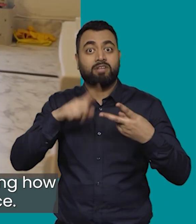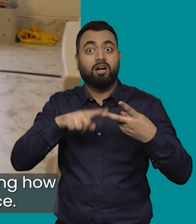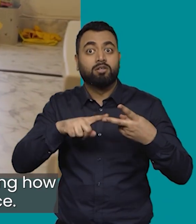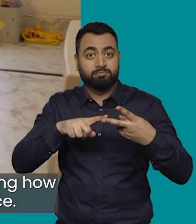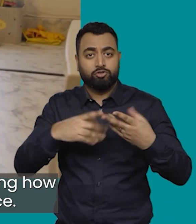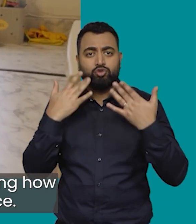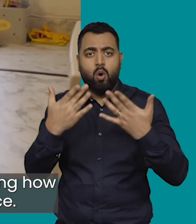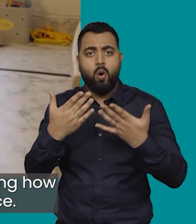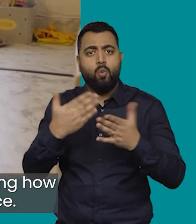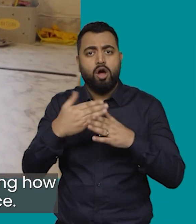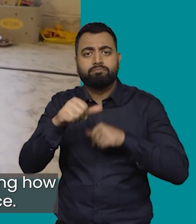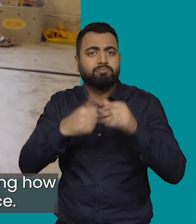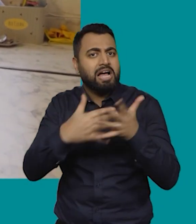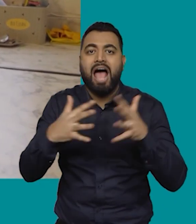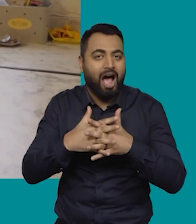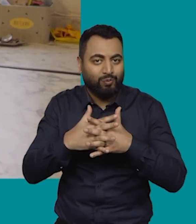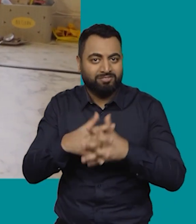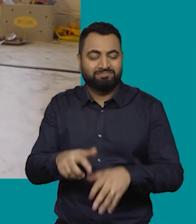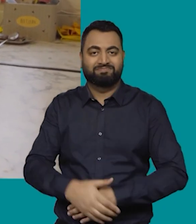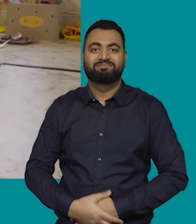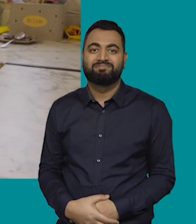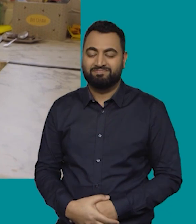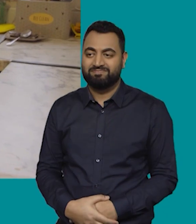each principle can work in practice.